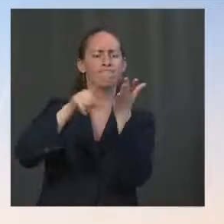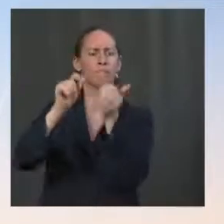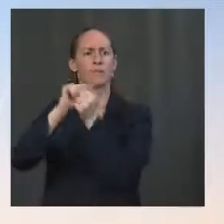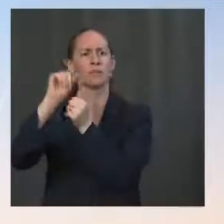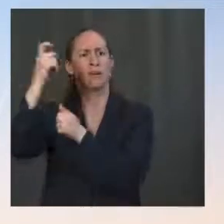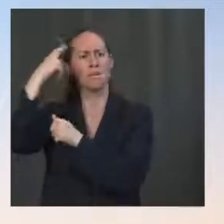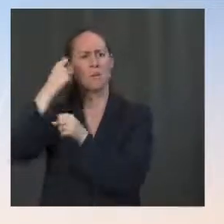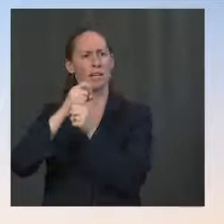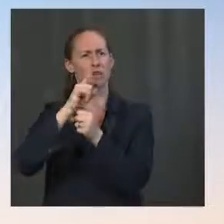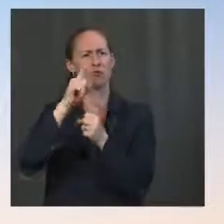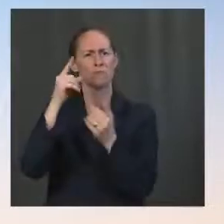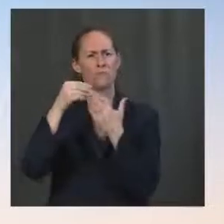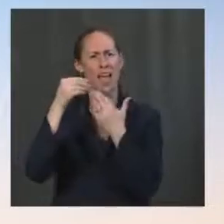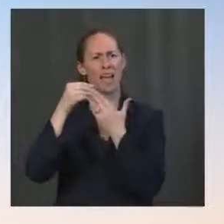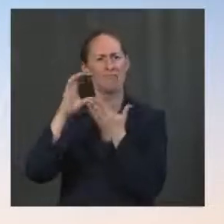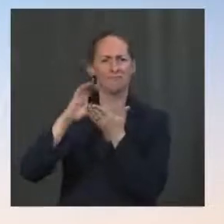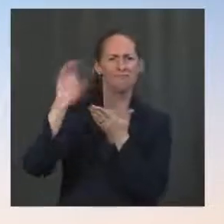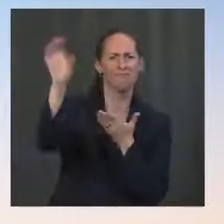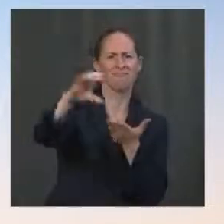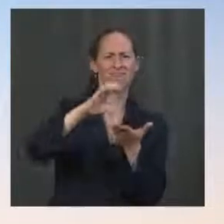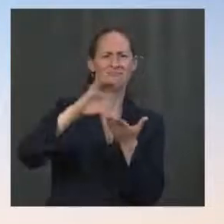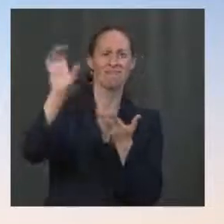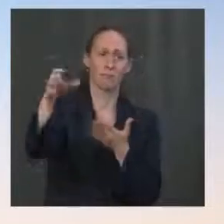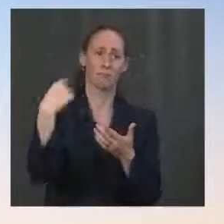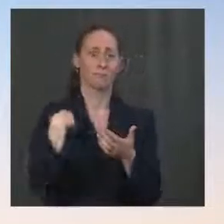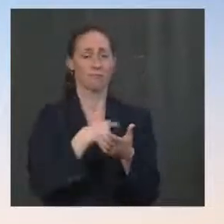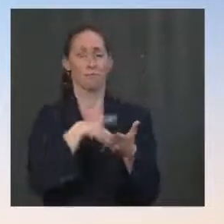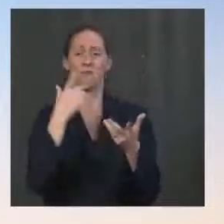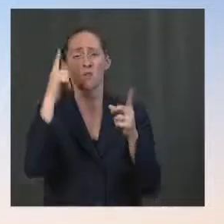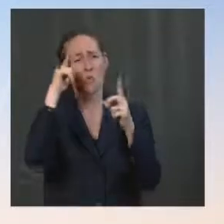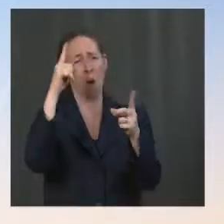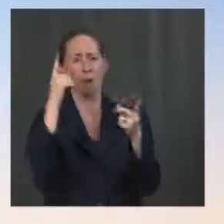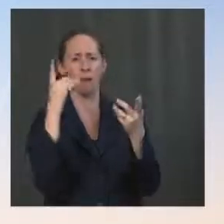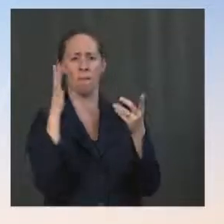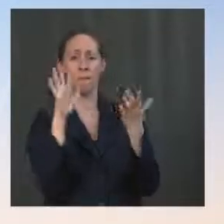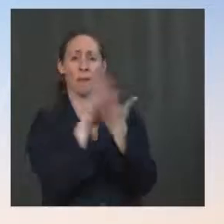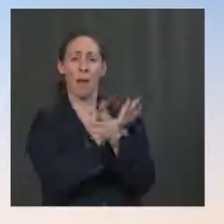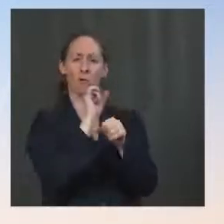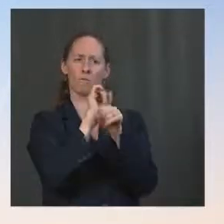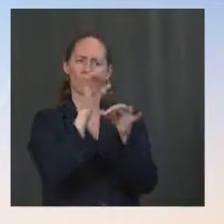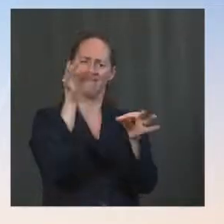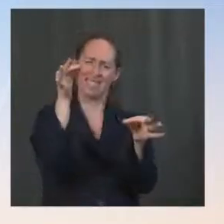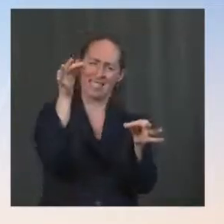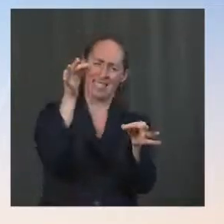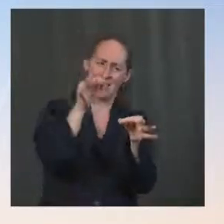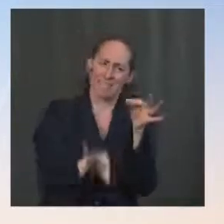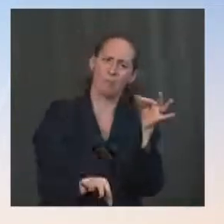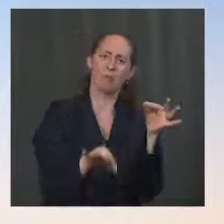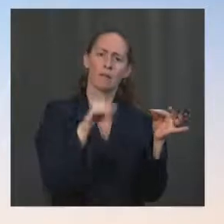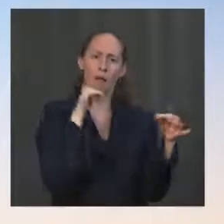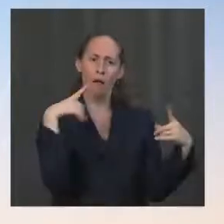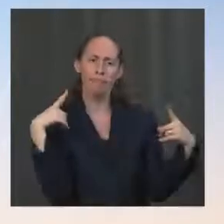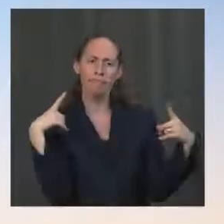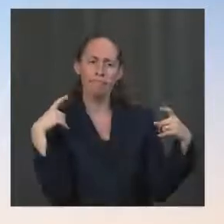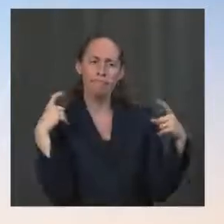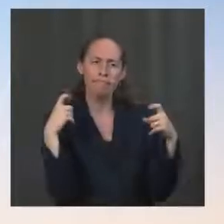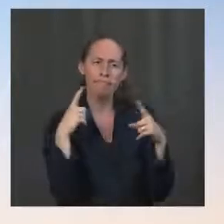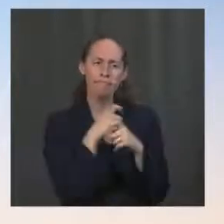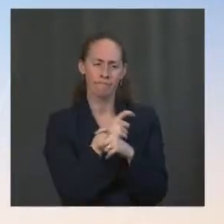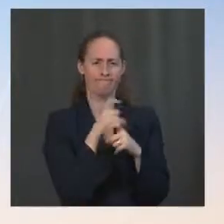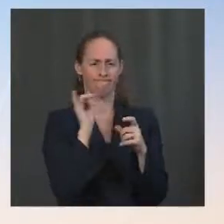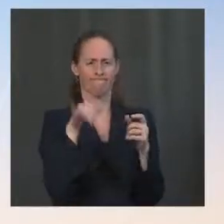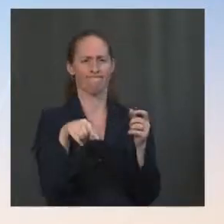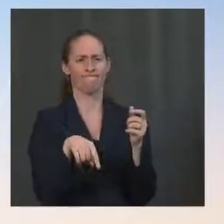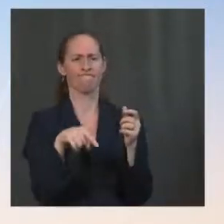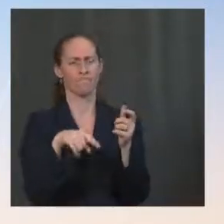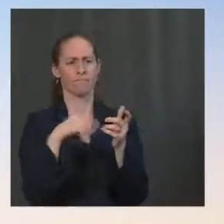to cut the red tape and make it easier from the federal government has been a result in part of these discussions on what can make it easier to